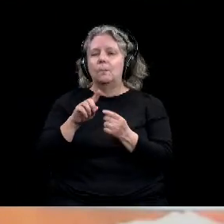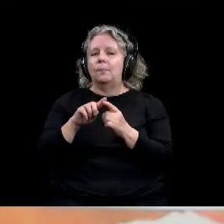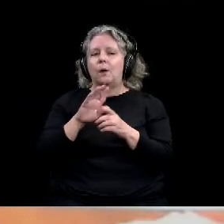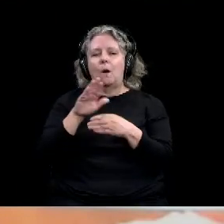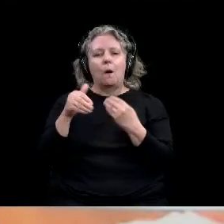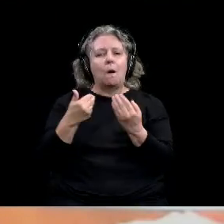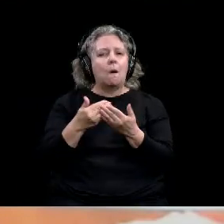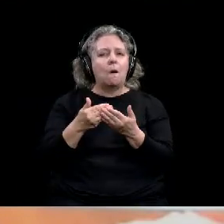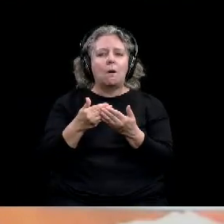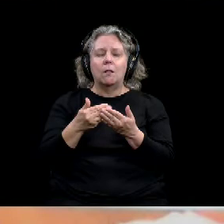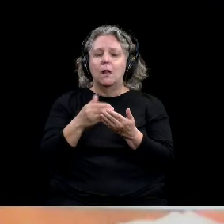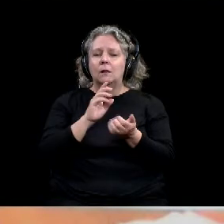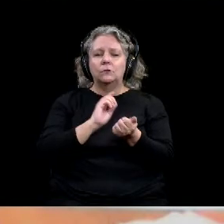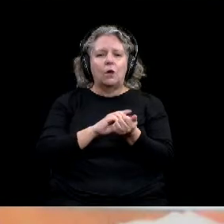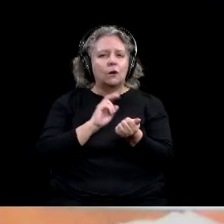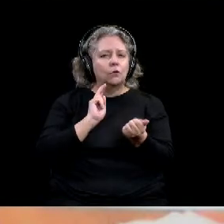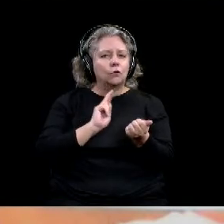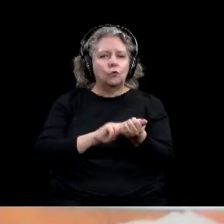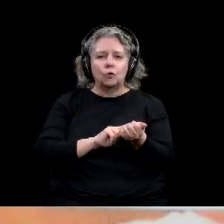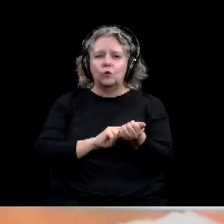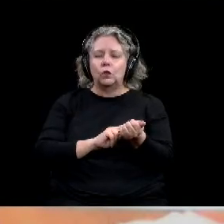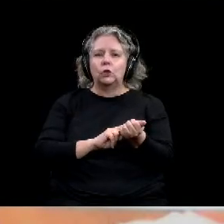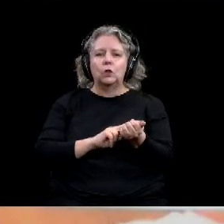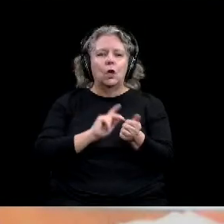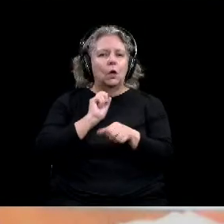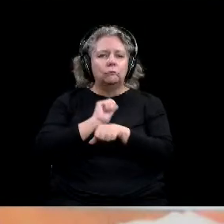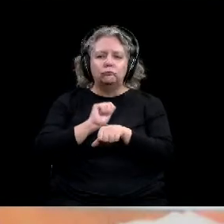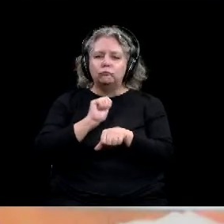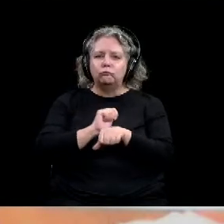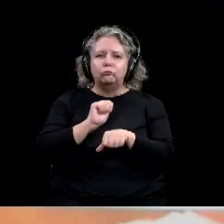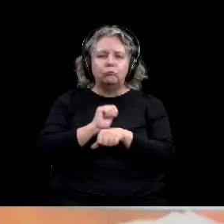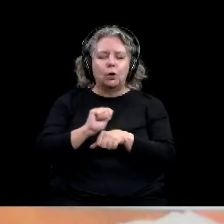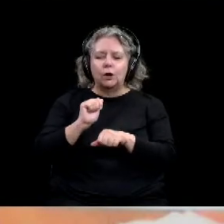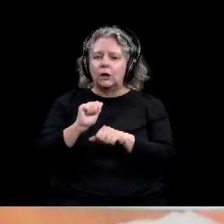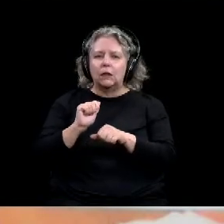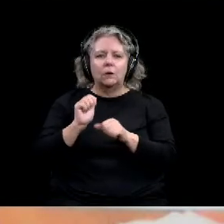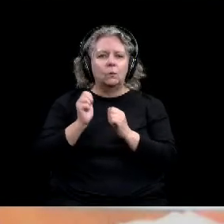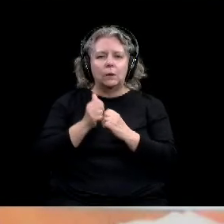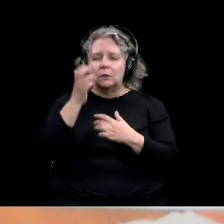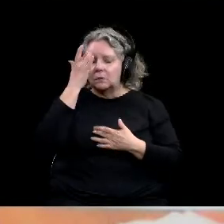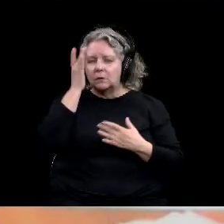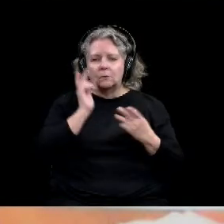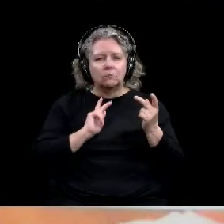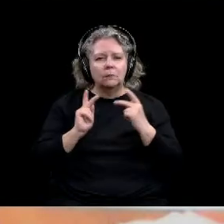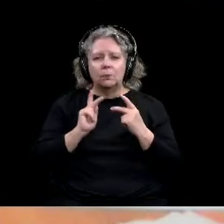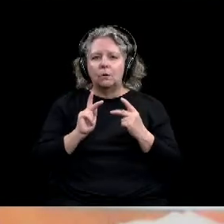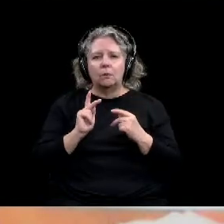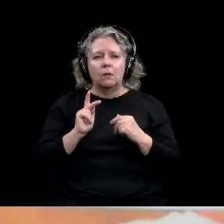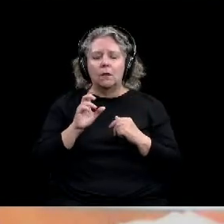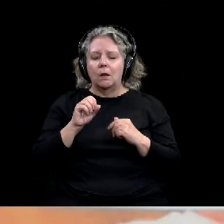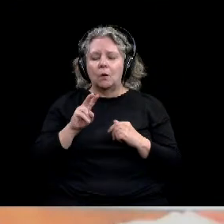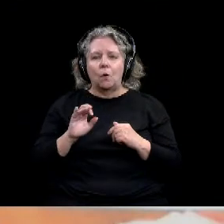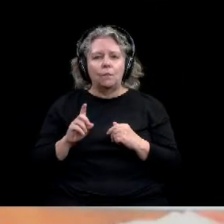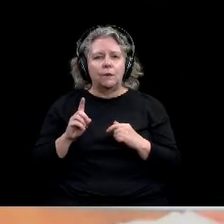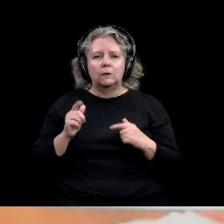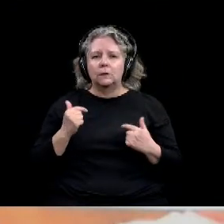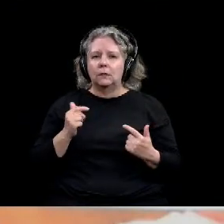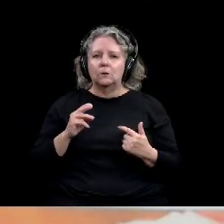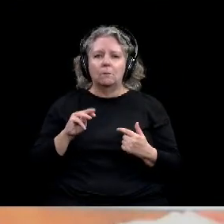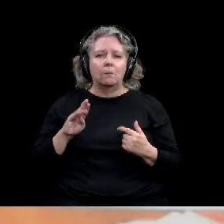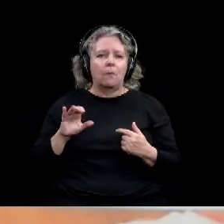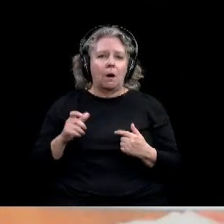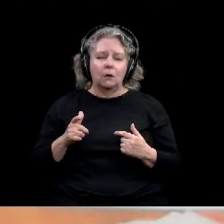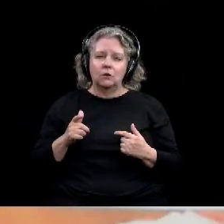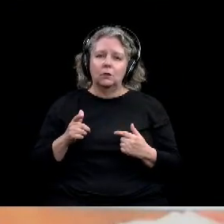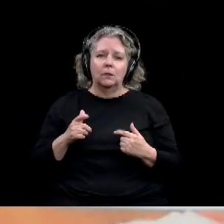ER providers who have been taking care of our COVID patients since March, since it hit us. At the time, we didn't even know how deadly it